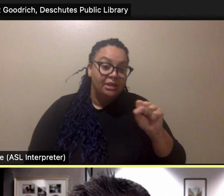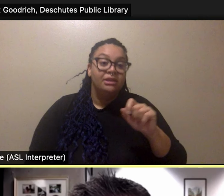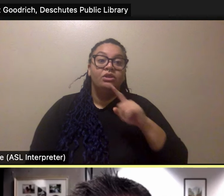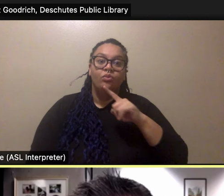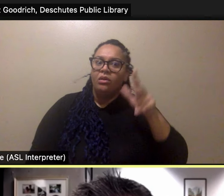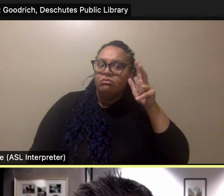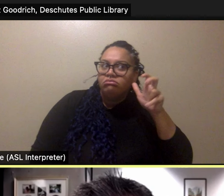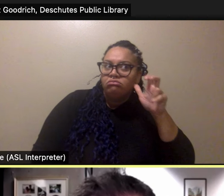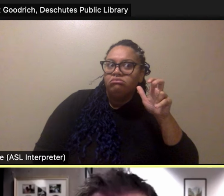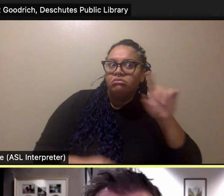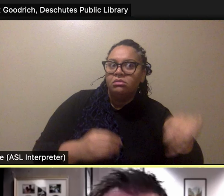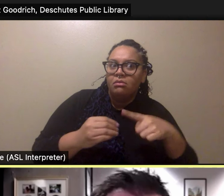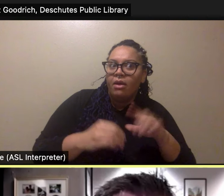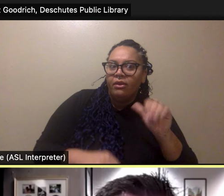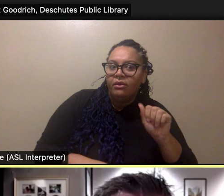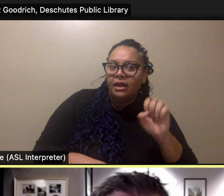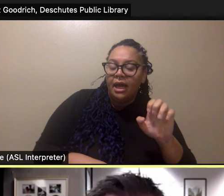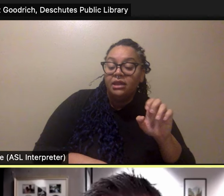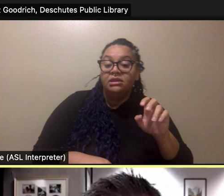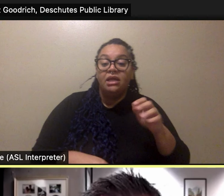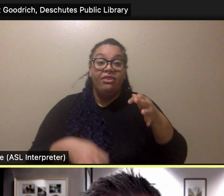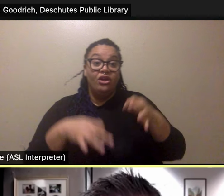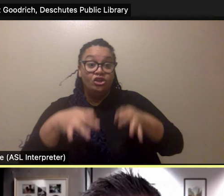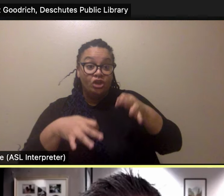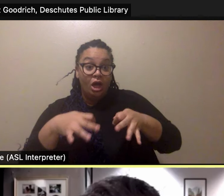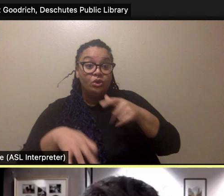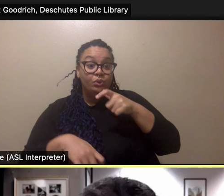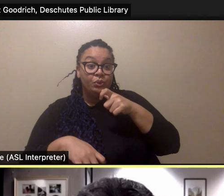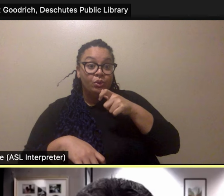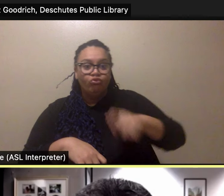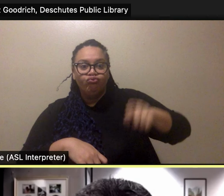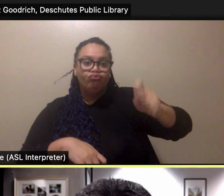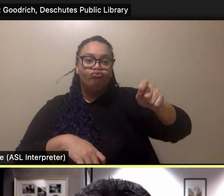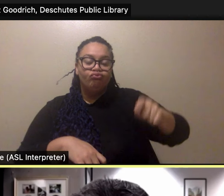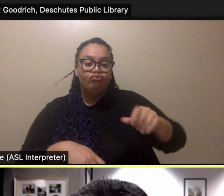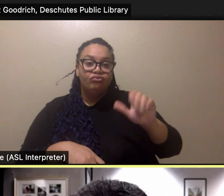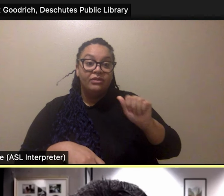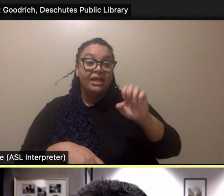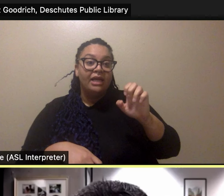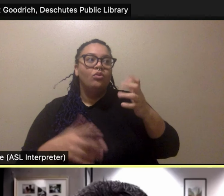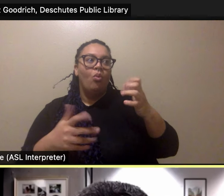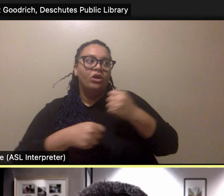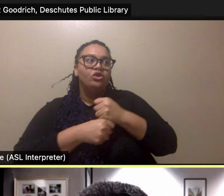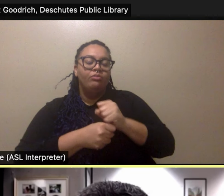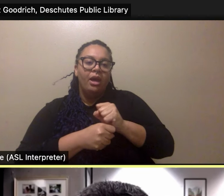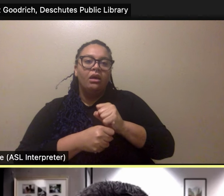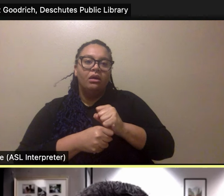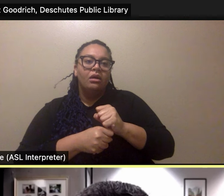wanted to try to make a point. And the judge that picked up on the case also wanted to make a point.